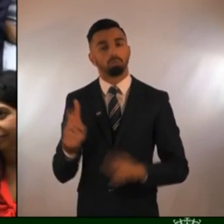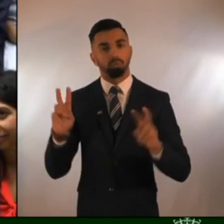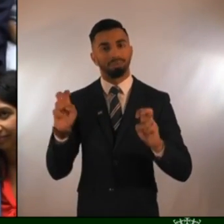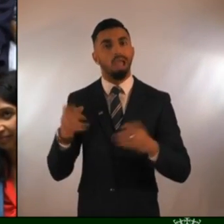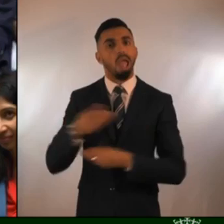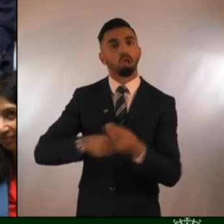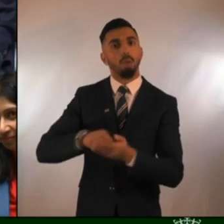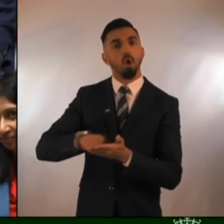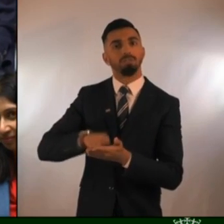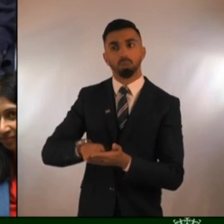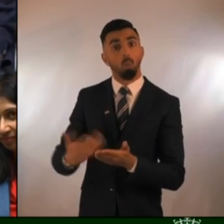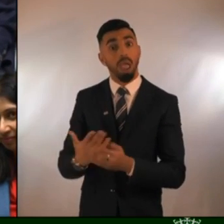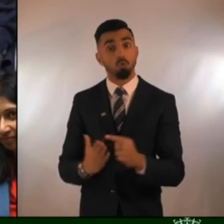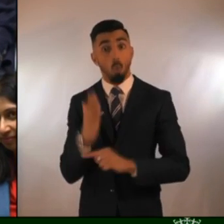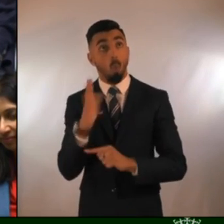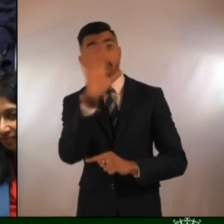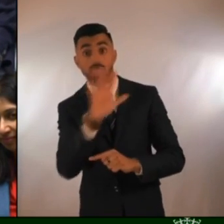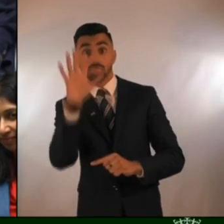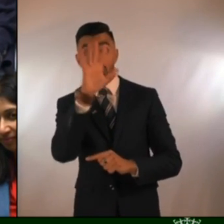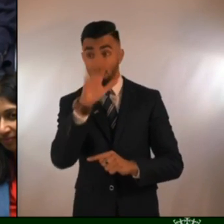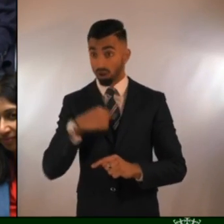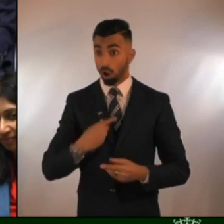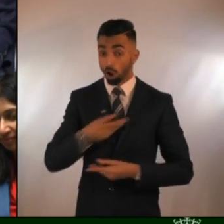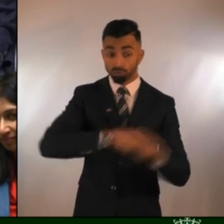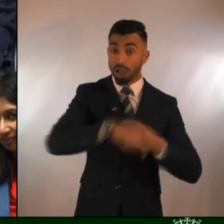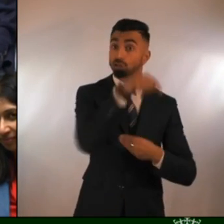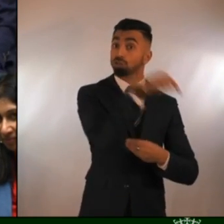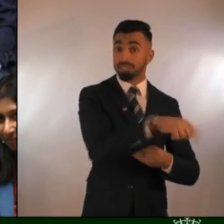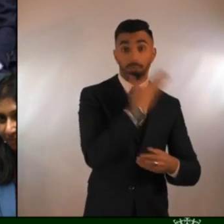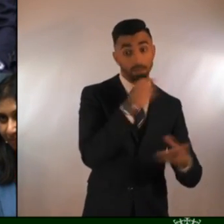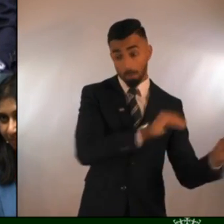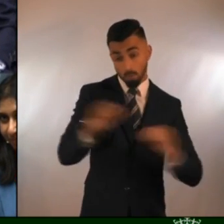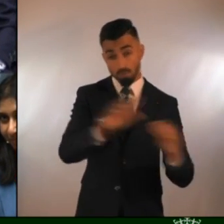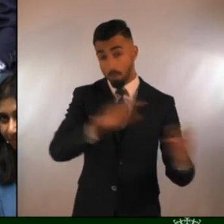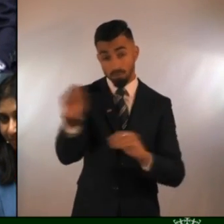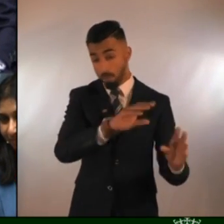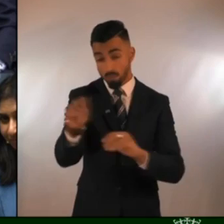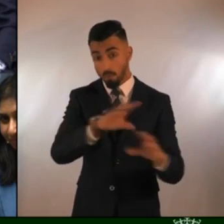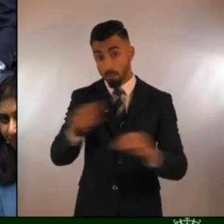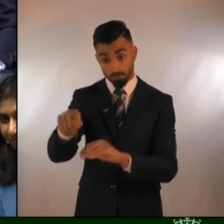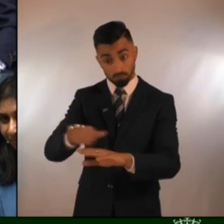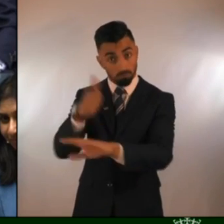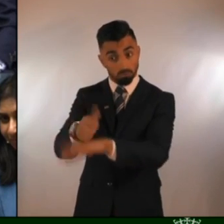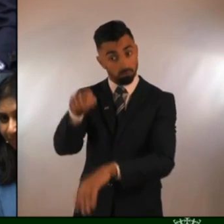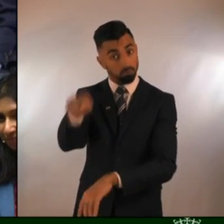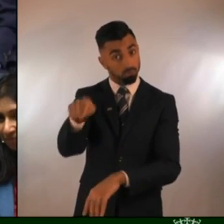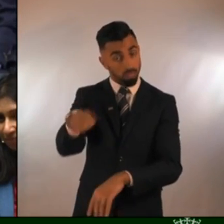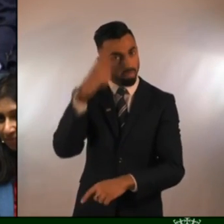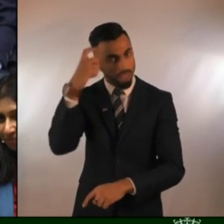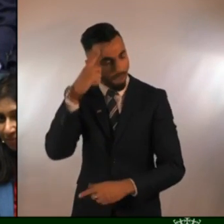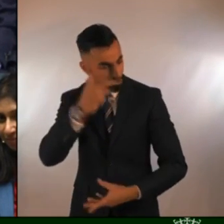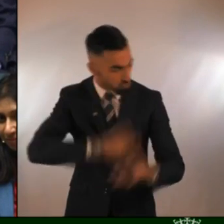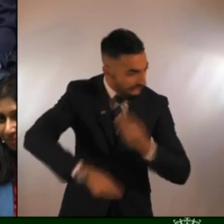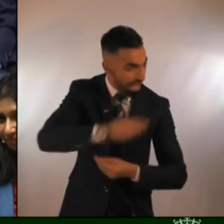over 750 staff from the Treasury, the Departments for Business, Local Government and Trade. And we won't stop there.